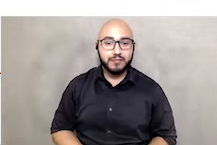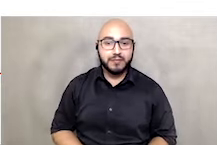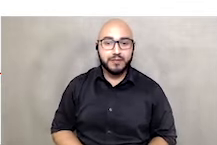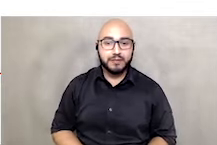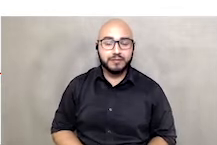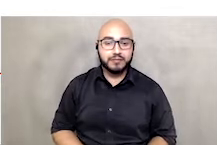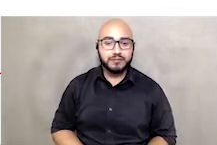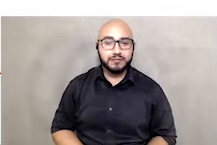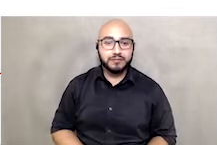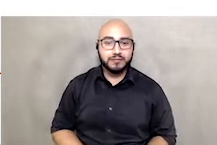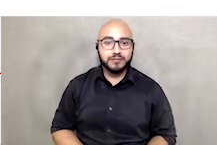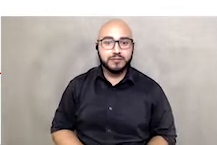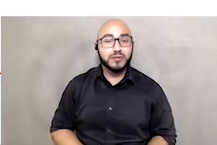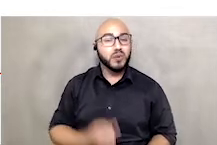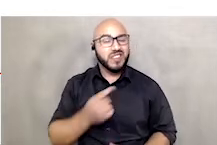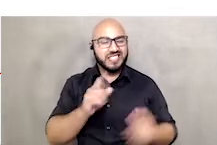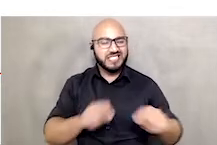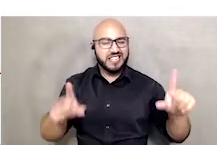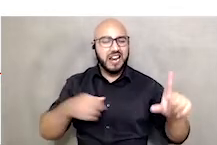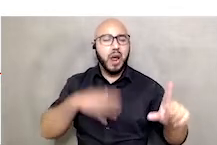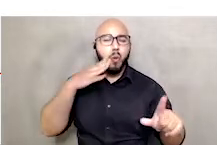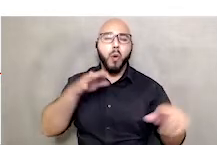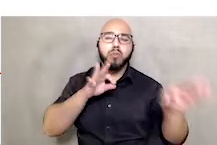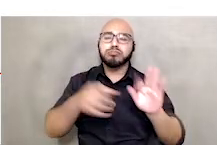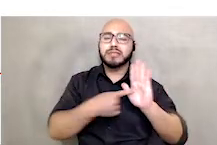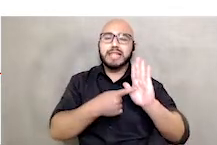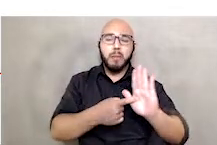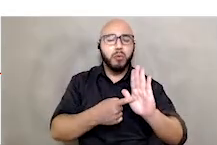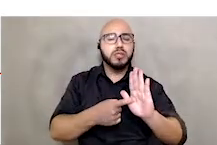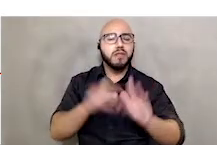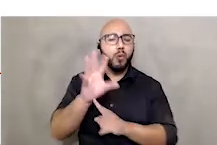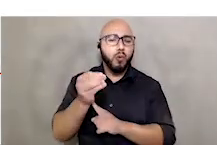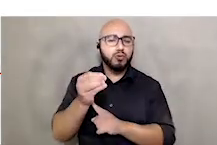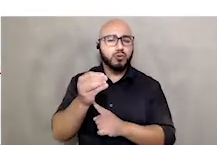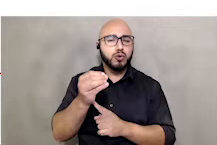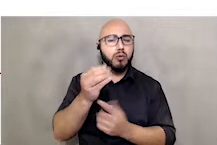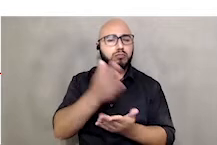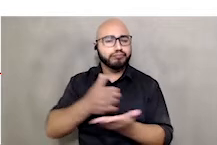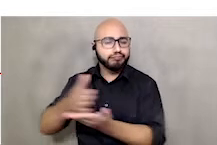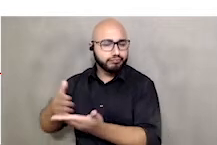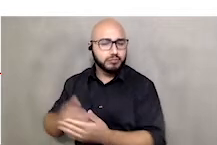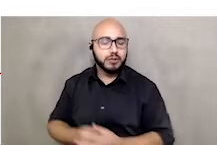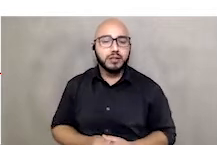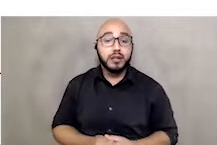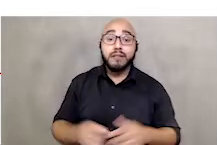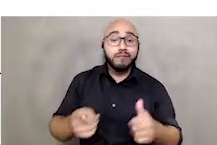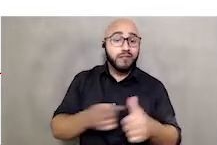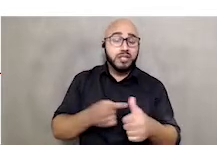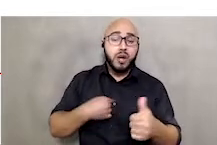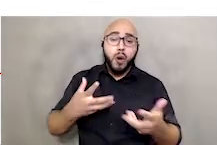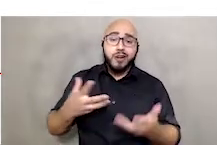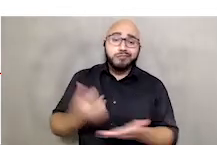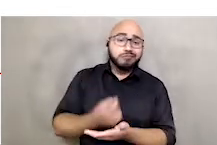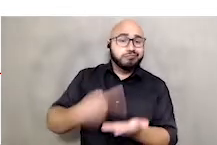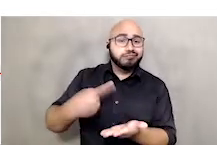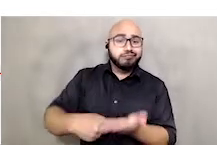On this slide, I'm going over examples of cultural components. And the first thing I'd like to discuss is age